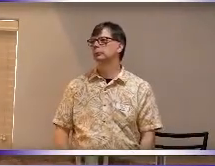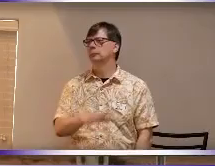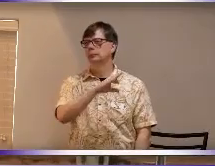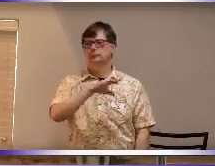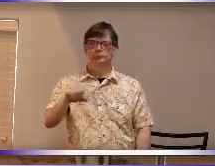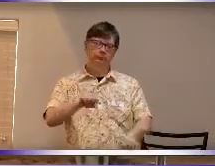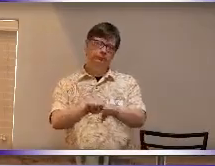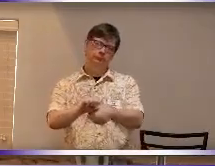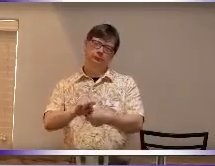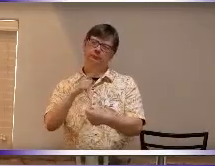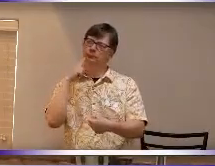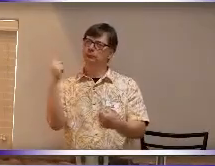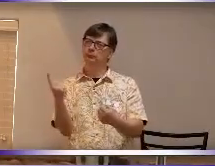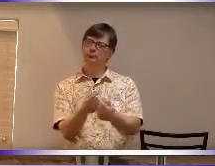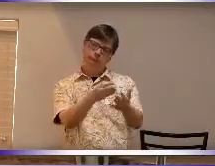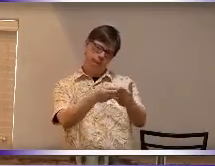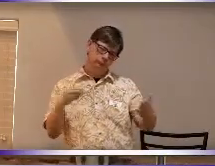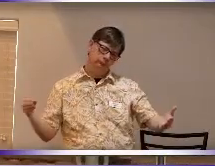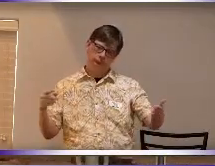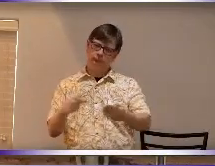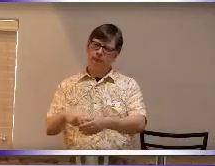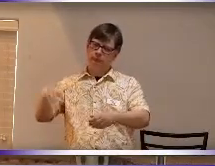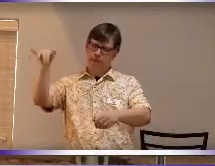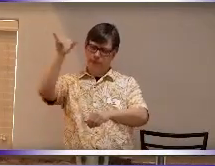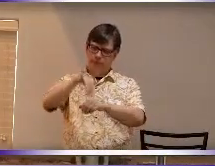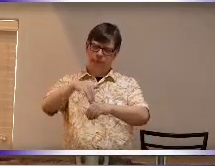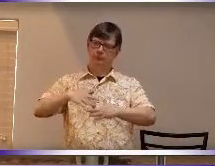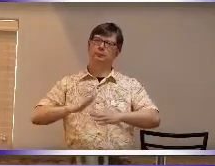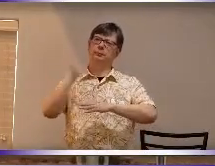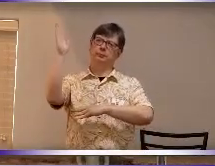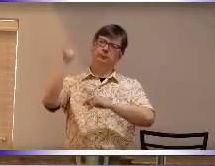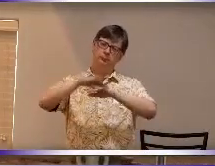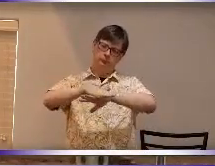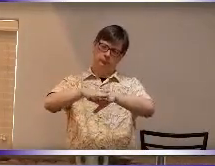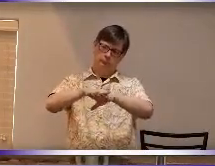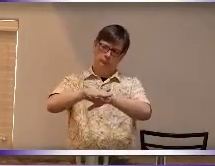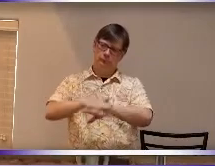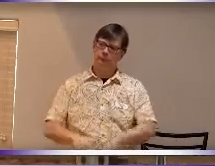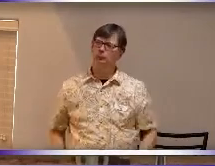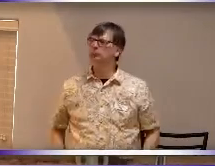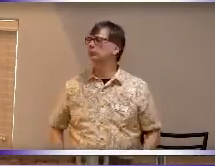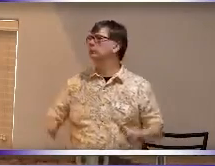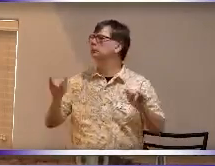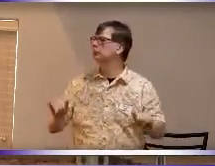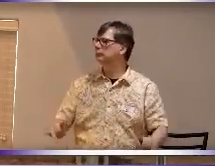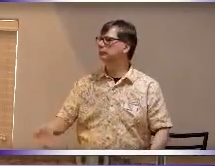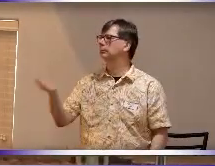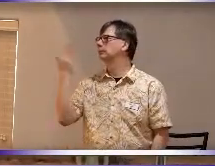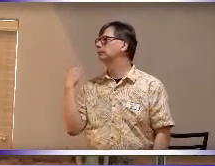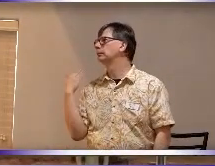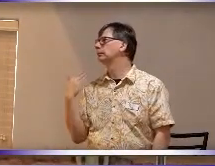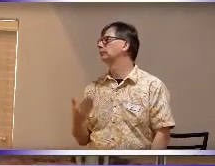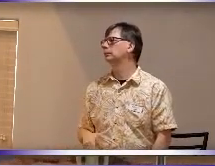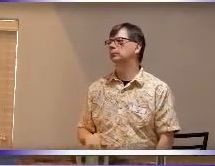people wash the clothes and then take them and hang them up to dry. So it's still happening. You might